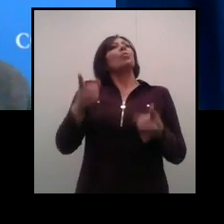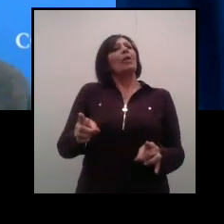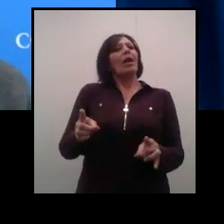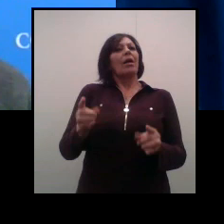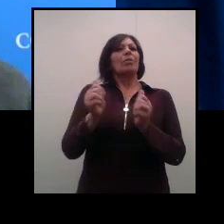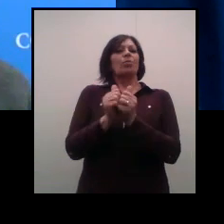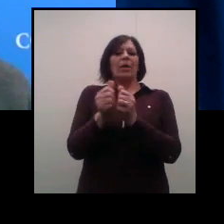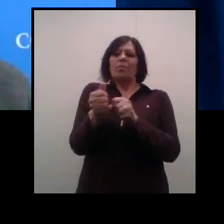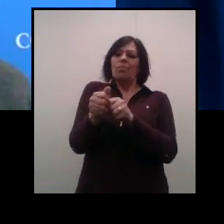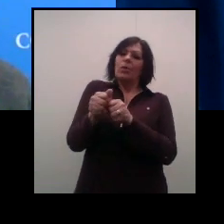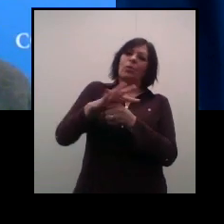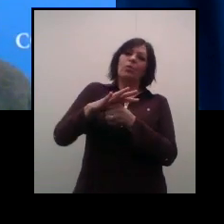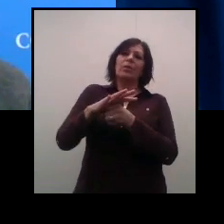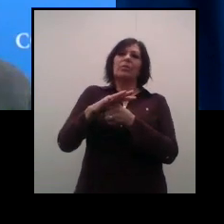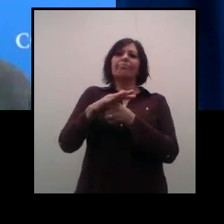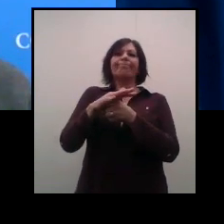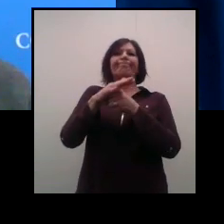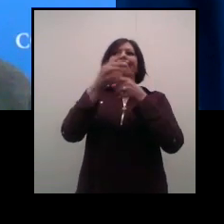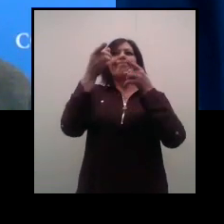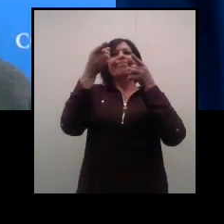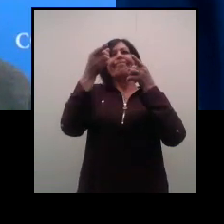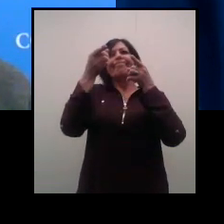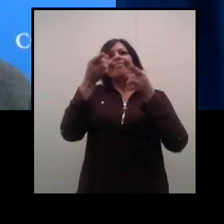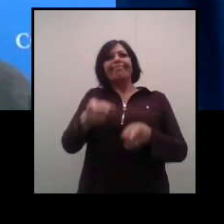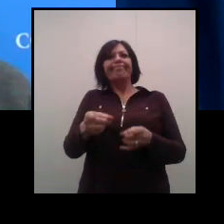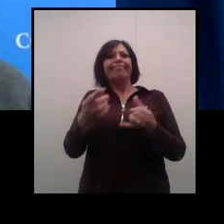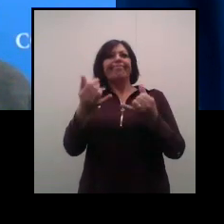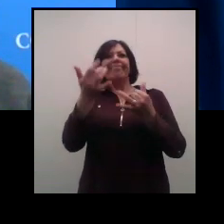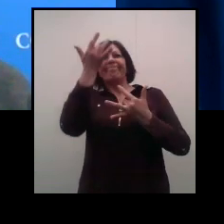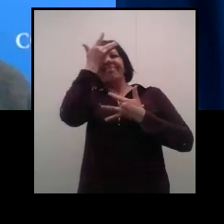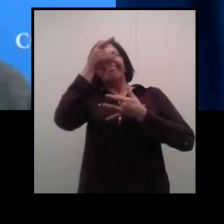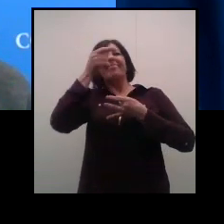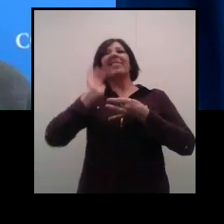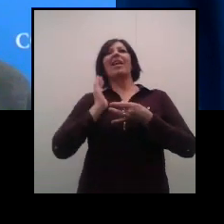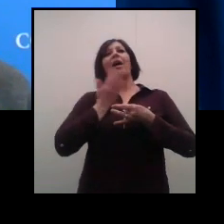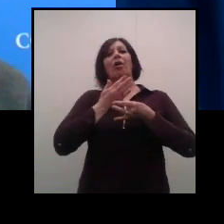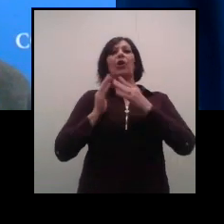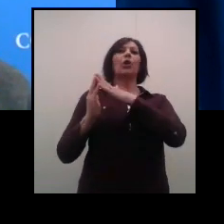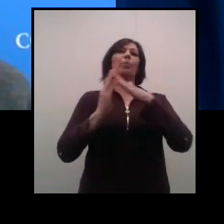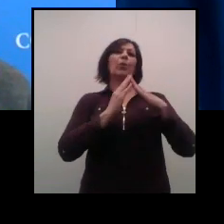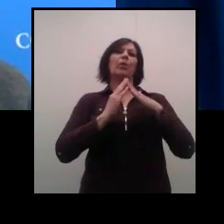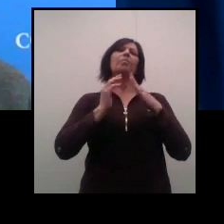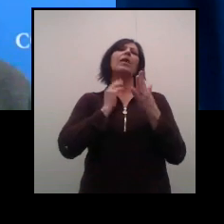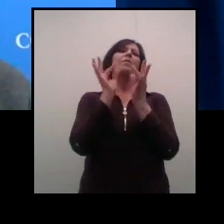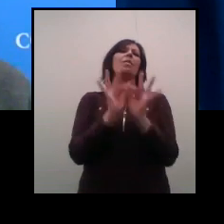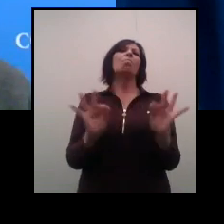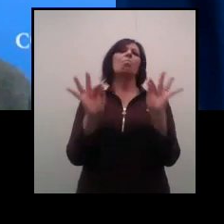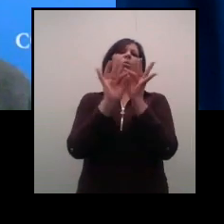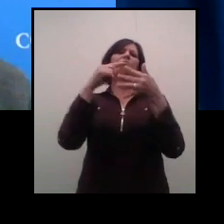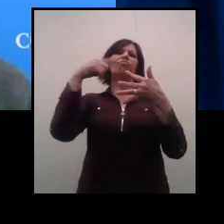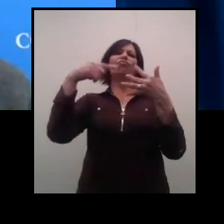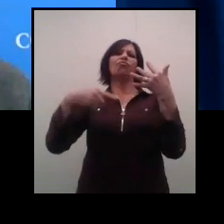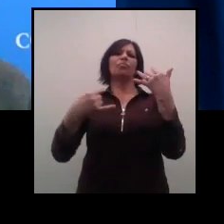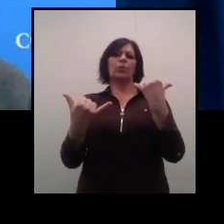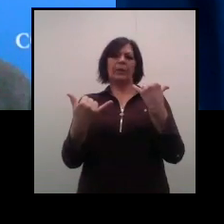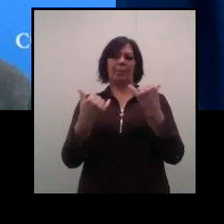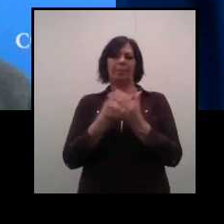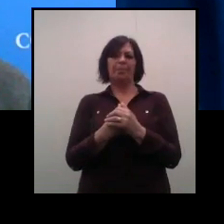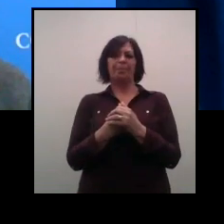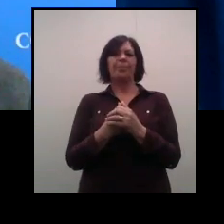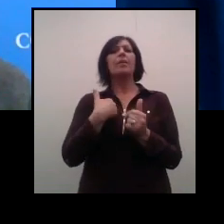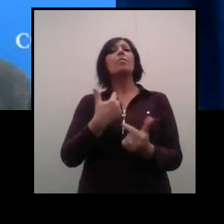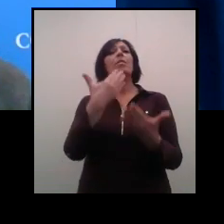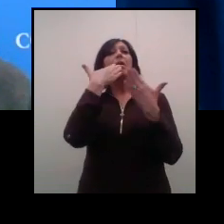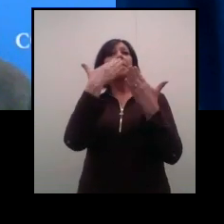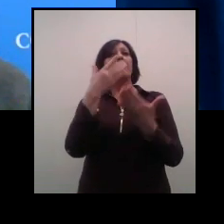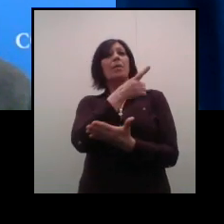to the coronavirus outbreak, the COVID-19 illness in our community. We have some important things to go through today. I want to thank once